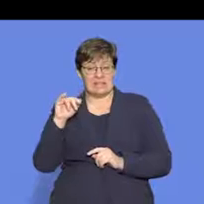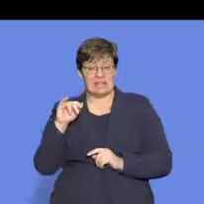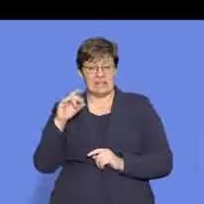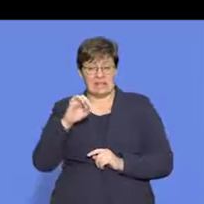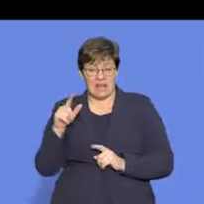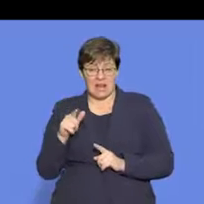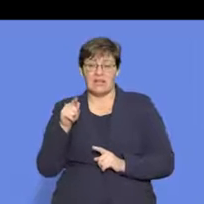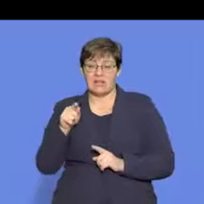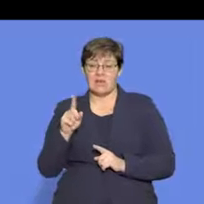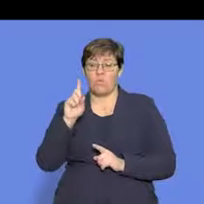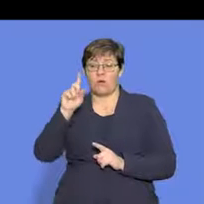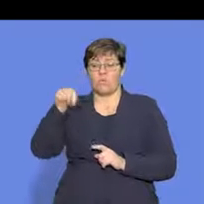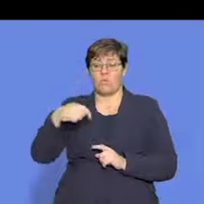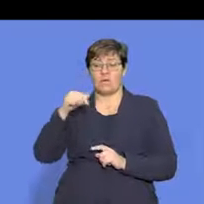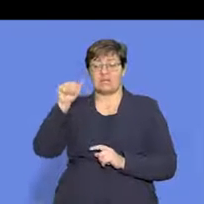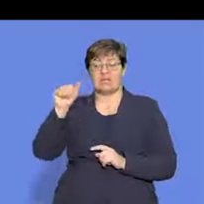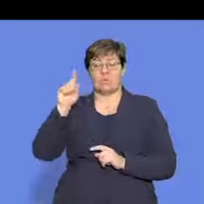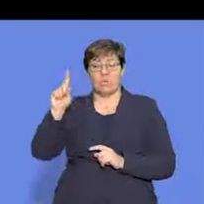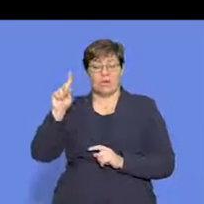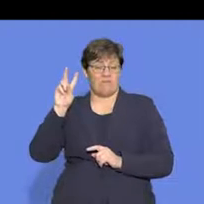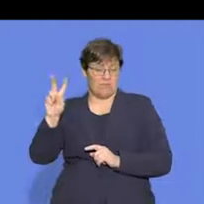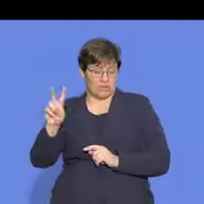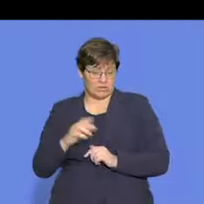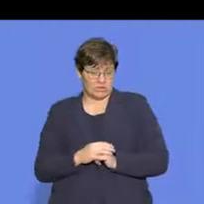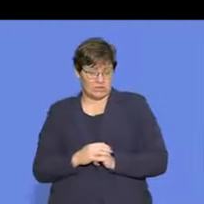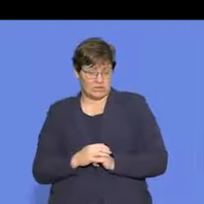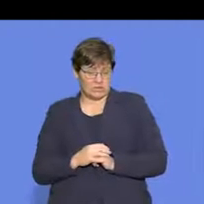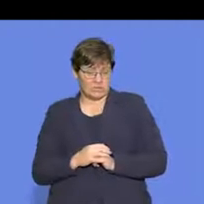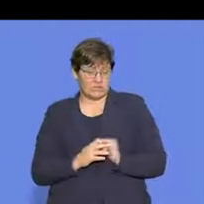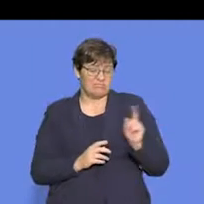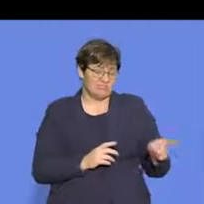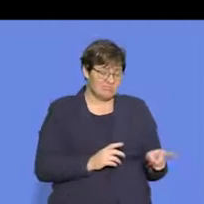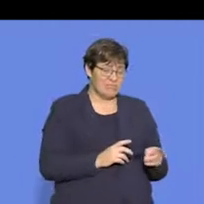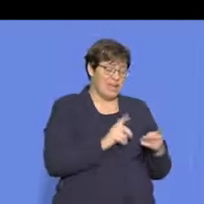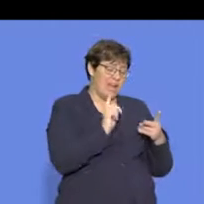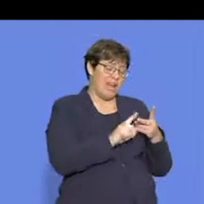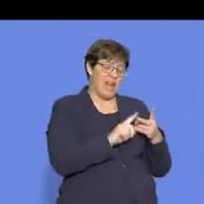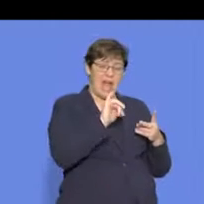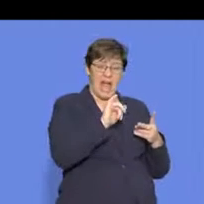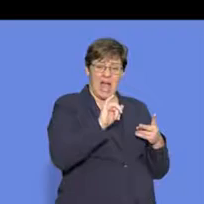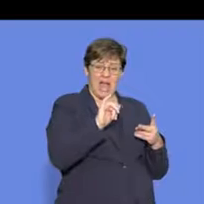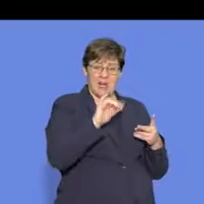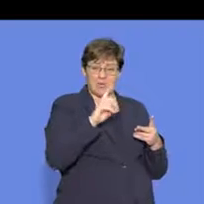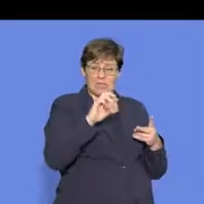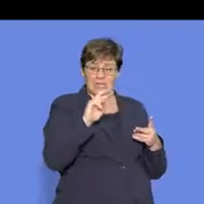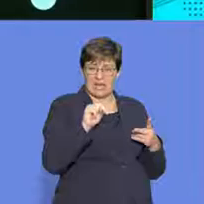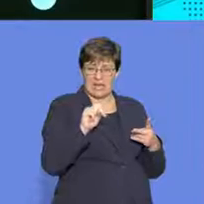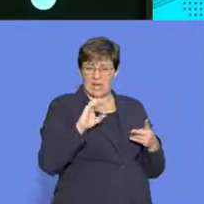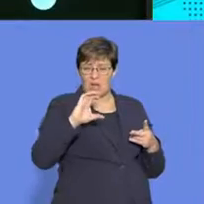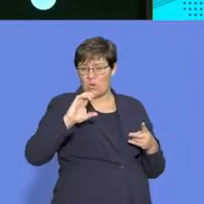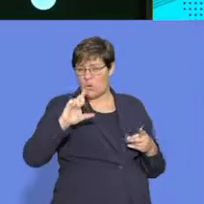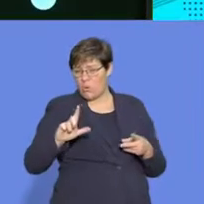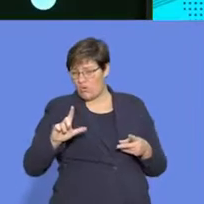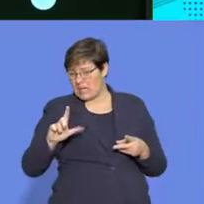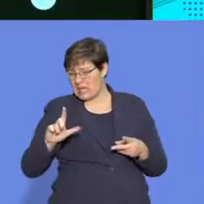cell was 1,61 volts. I wonder if the iodine chlorine cell could give